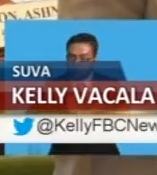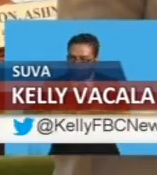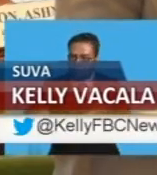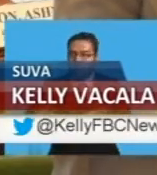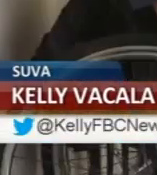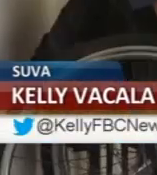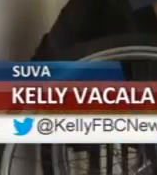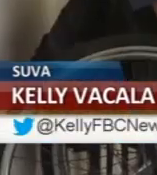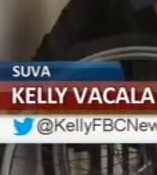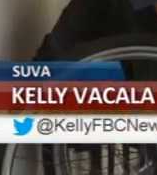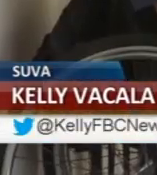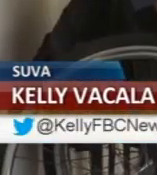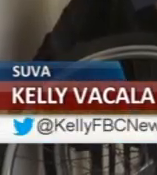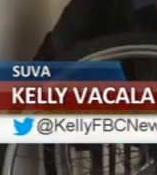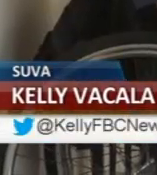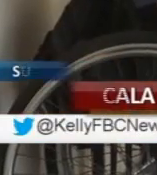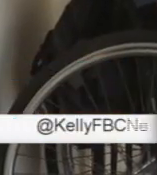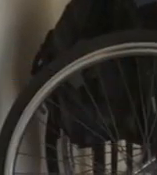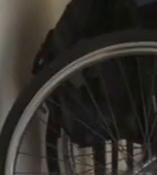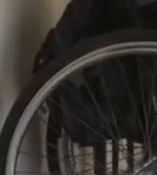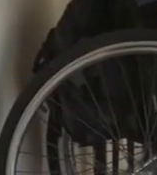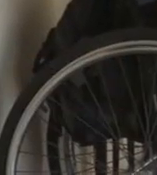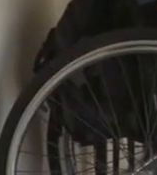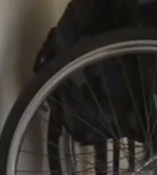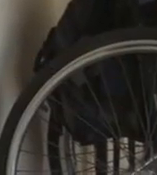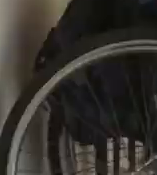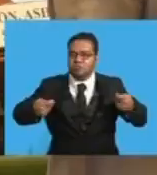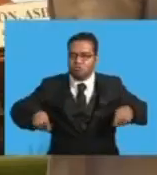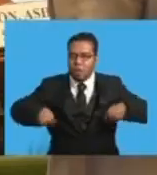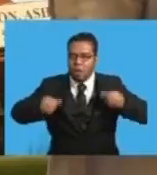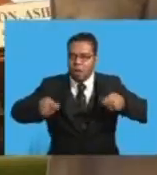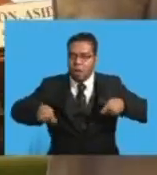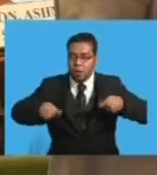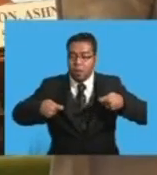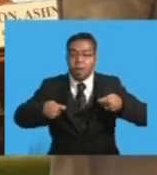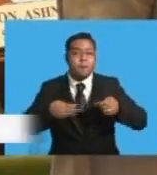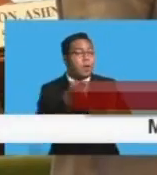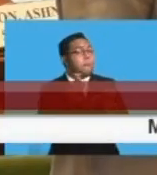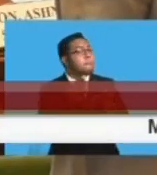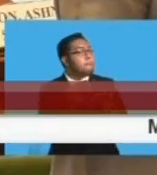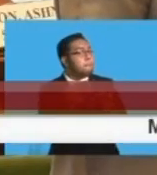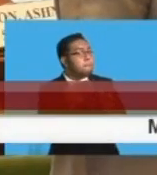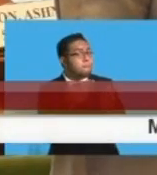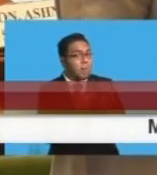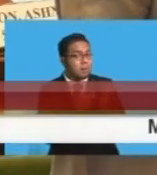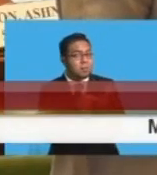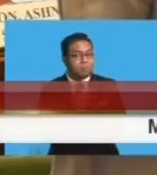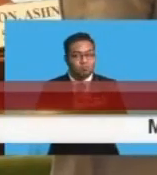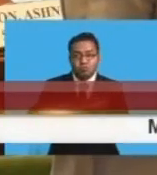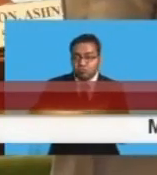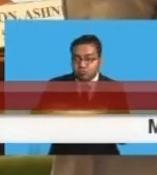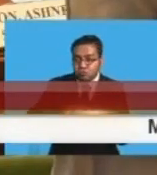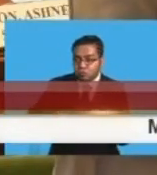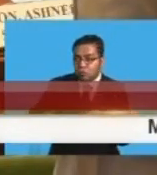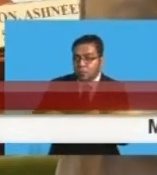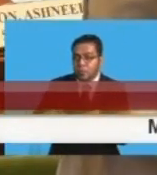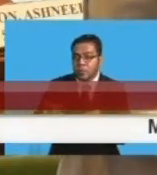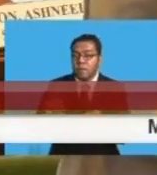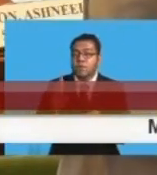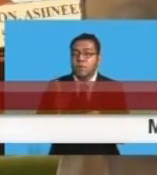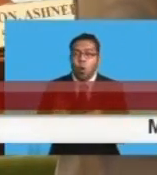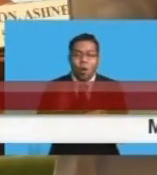in assisting persons with disabilities. There's money that has been given to Habitats